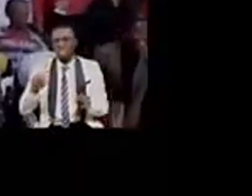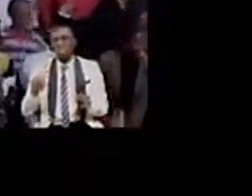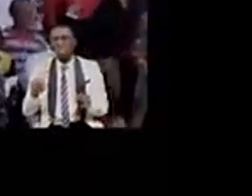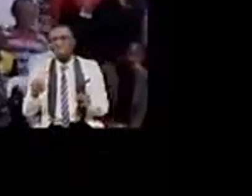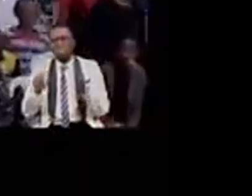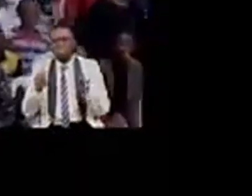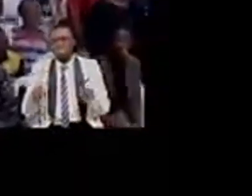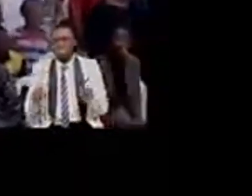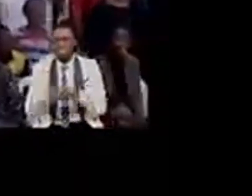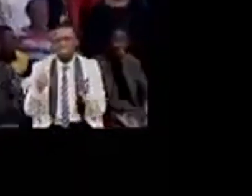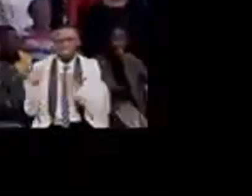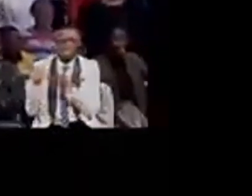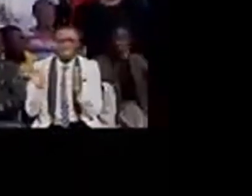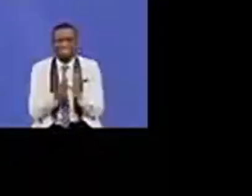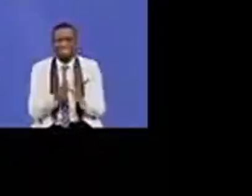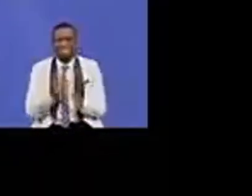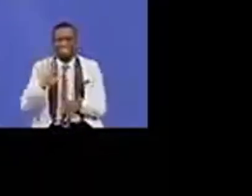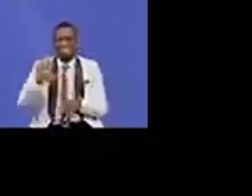Tonight is your turn.